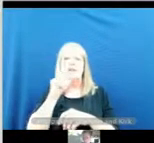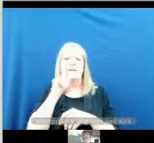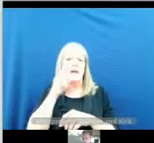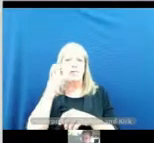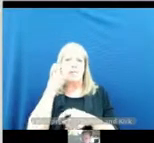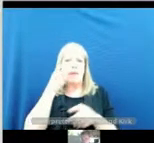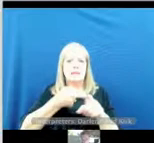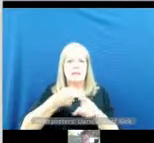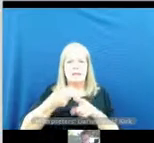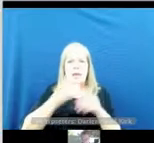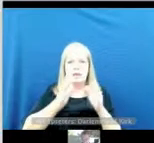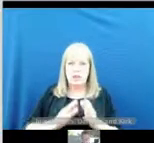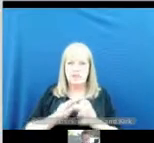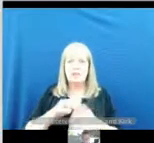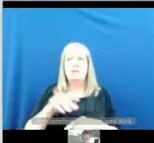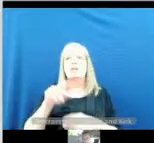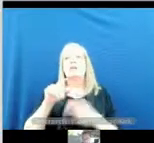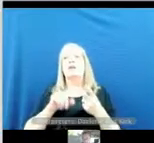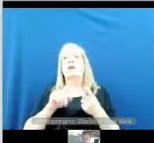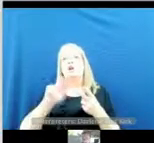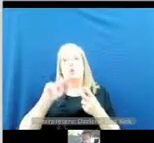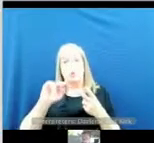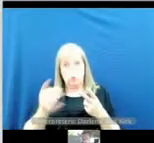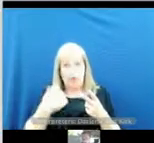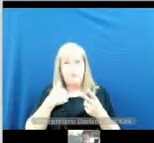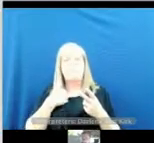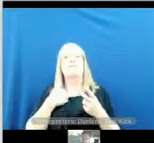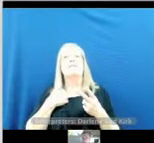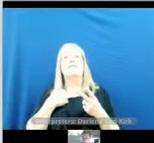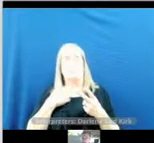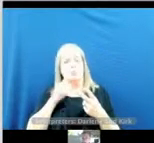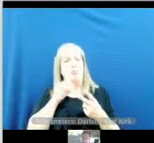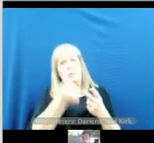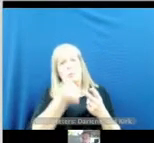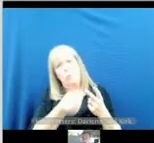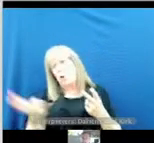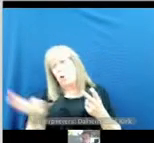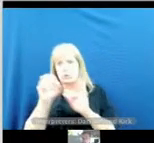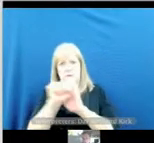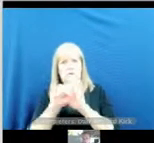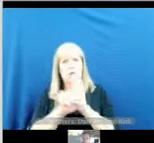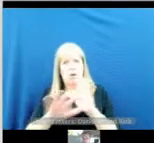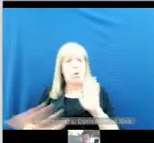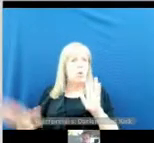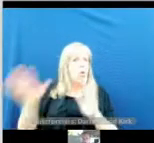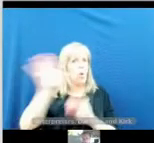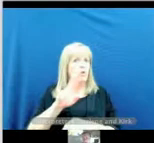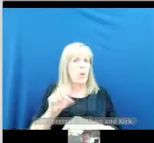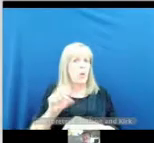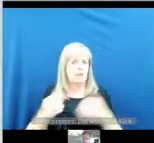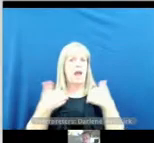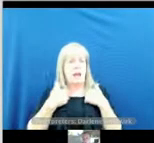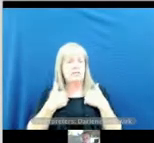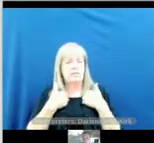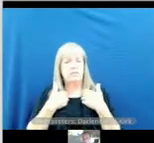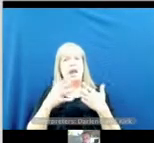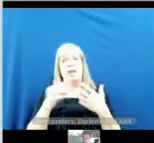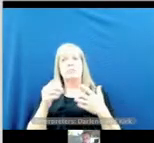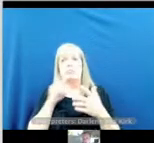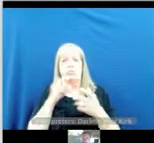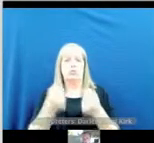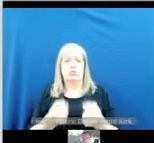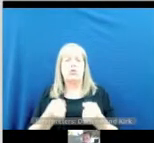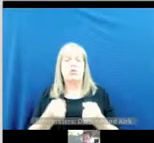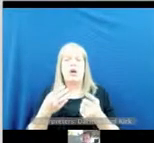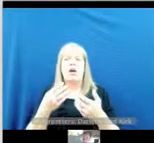New Jersey has deafblind specialists. I mean, many of the states across the country, again, very influenced by how the